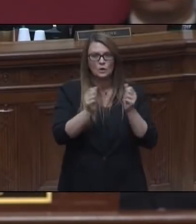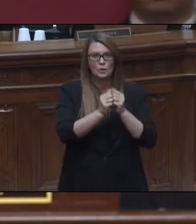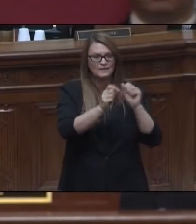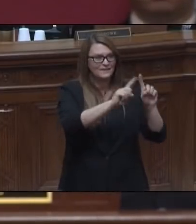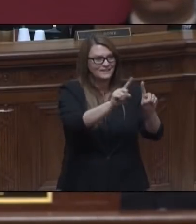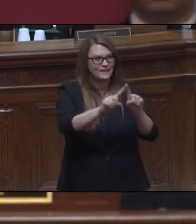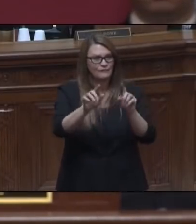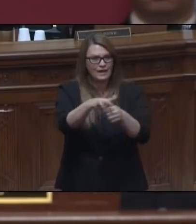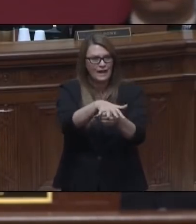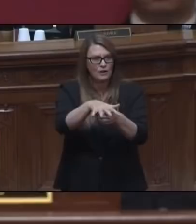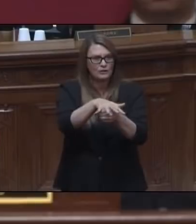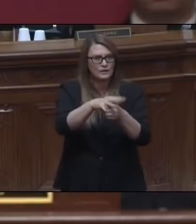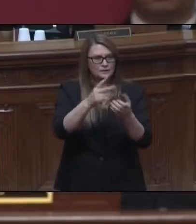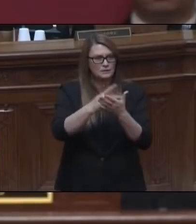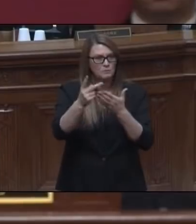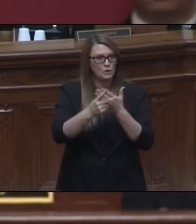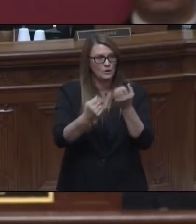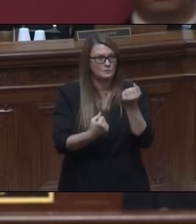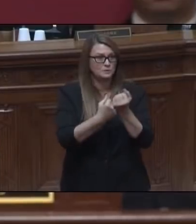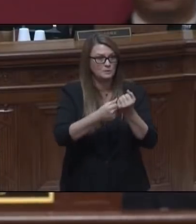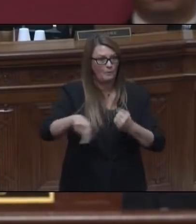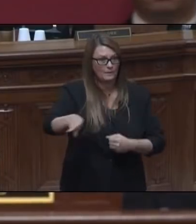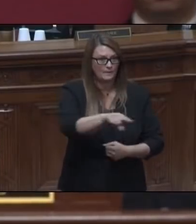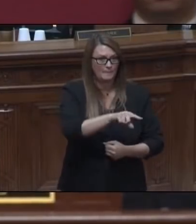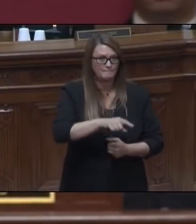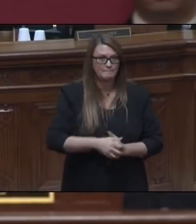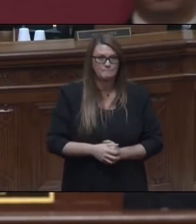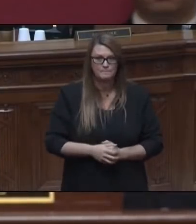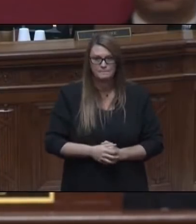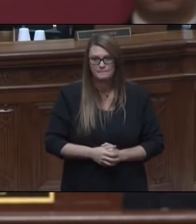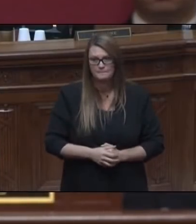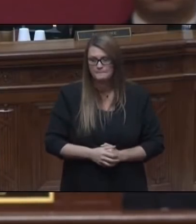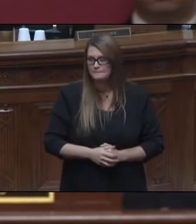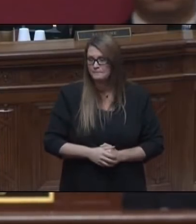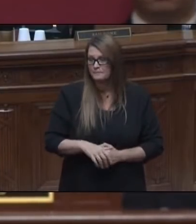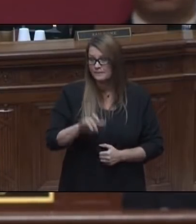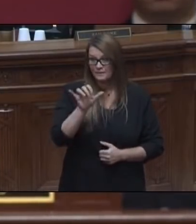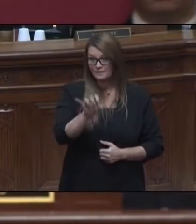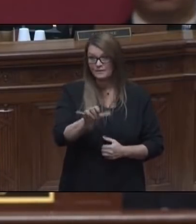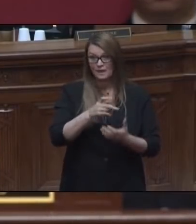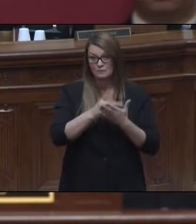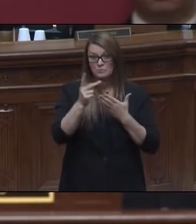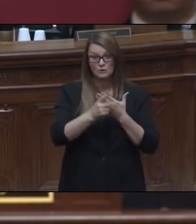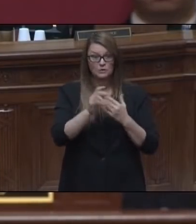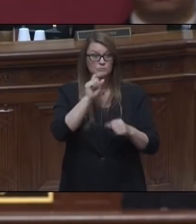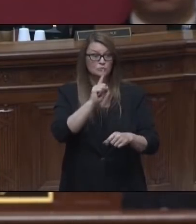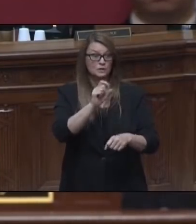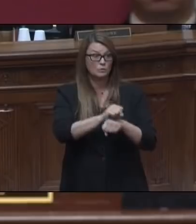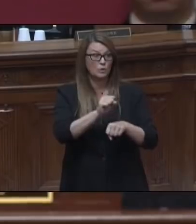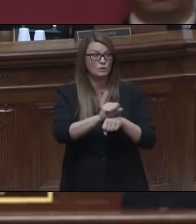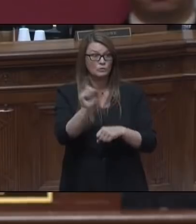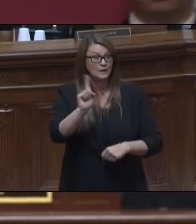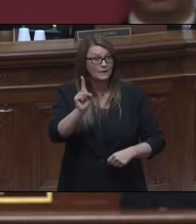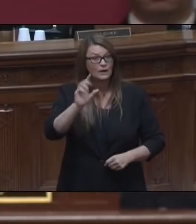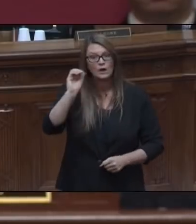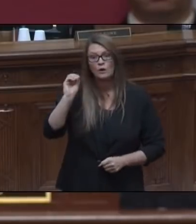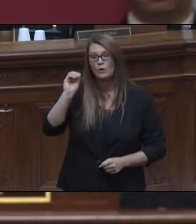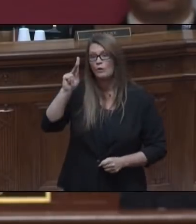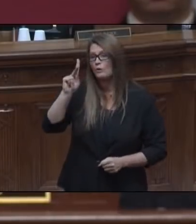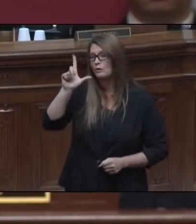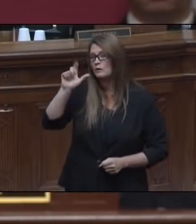areas of program that we can help them with. This program really has worked in Oklahoma. You